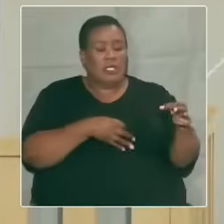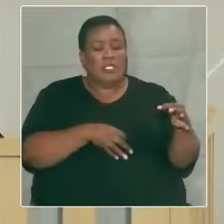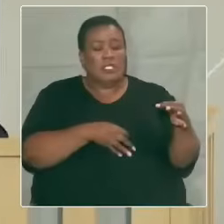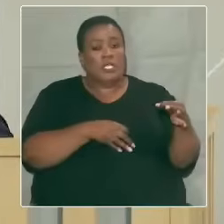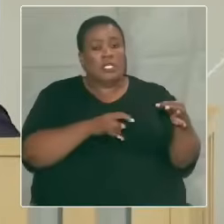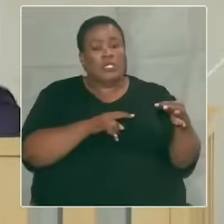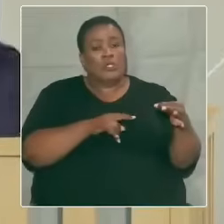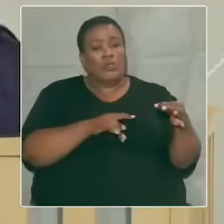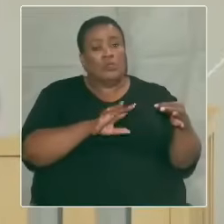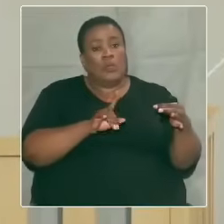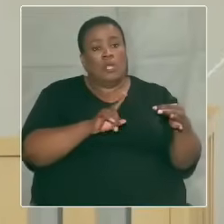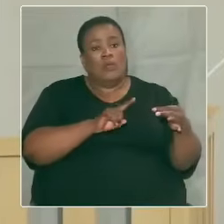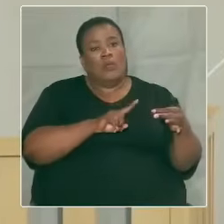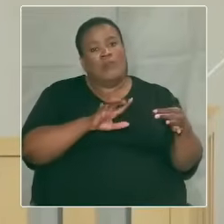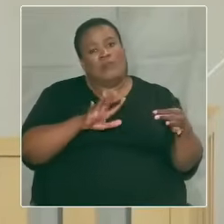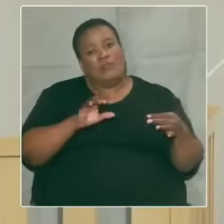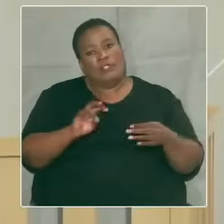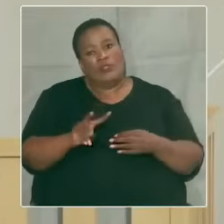152,